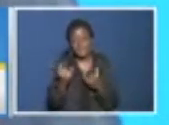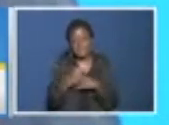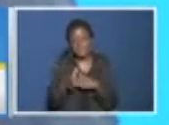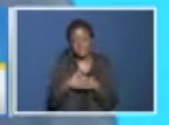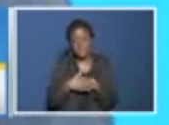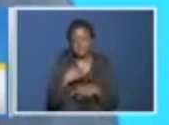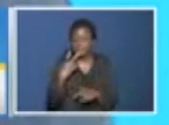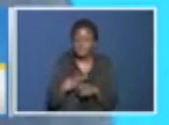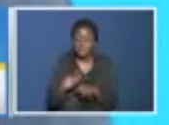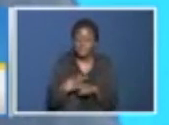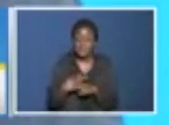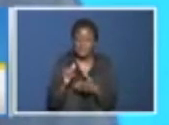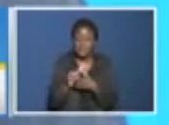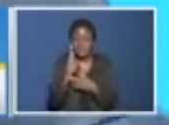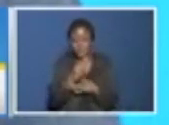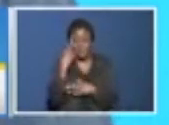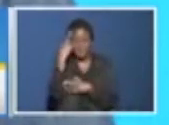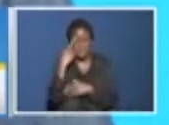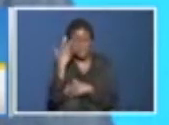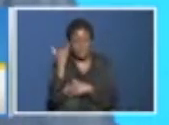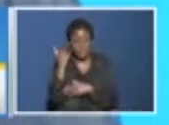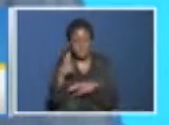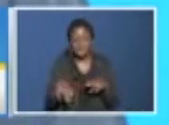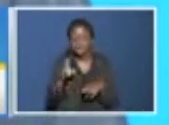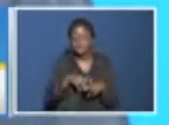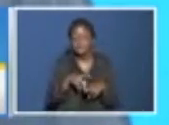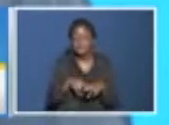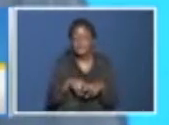be difficult, and that's one of the reasons why we have beefed up